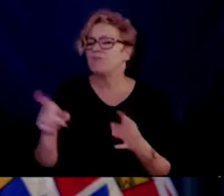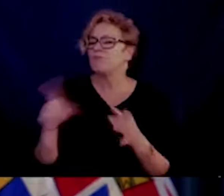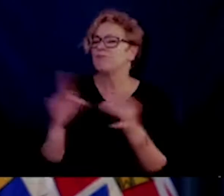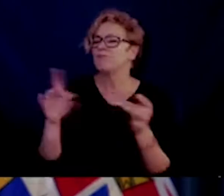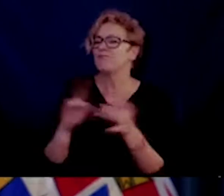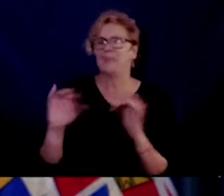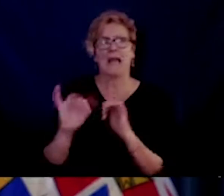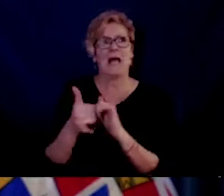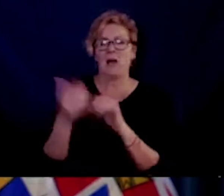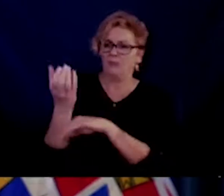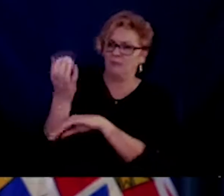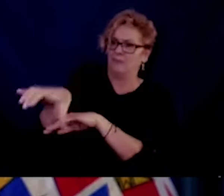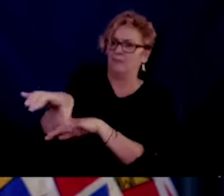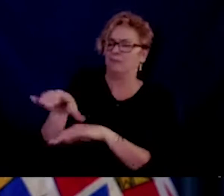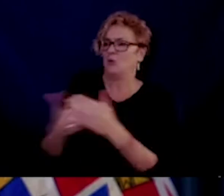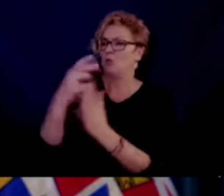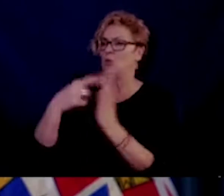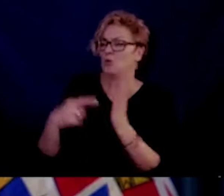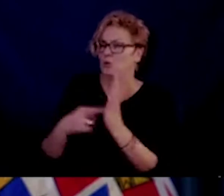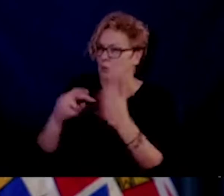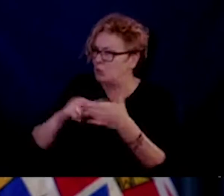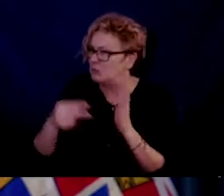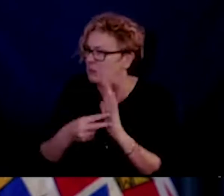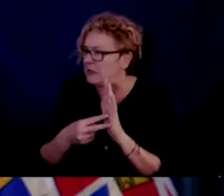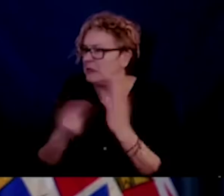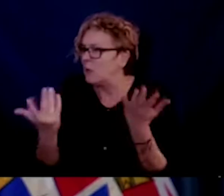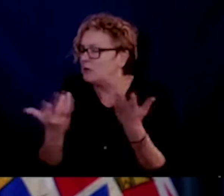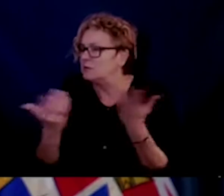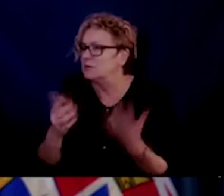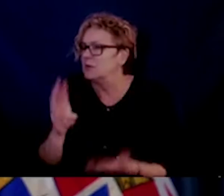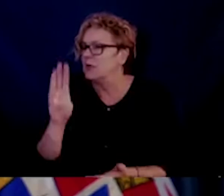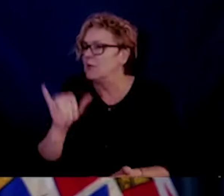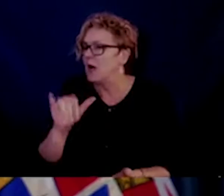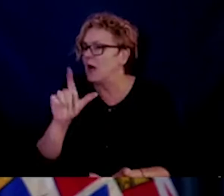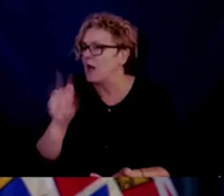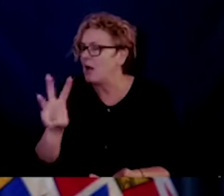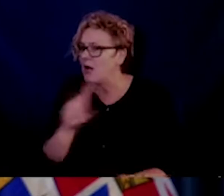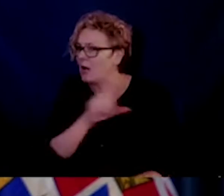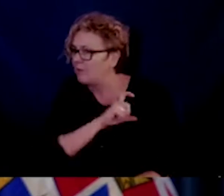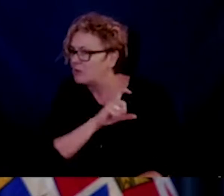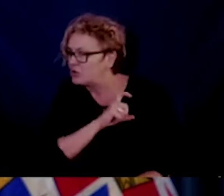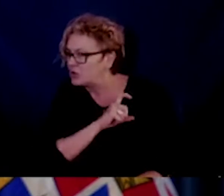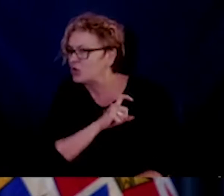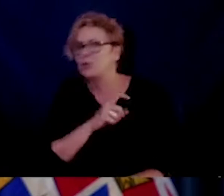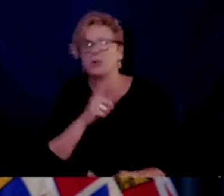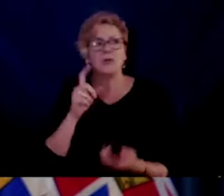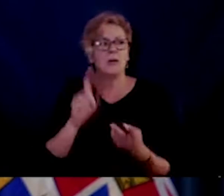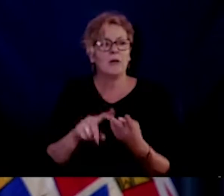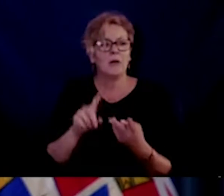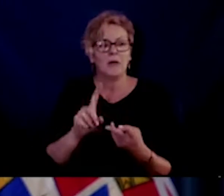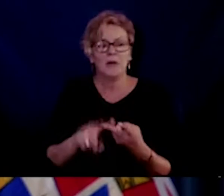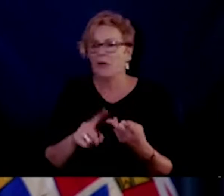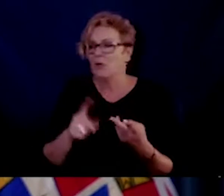bylaw officers, public health officials? And if you see a bunch of cars outside a private home, for example,